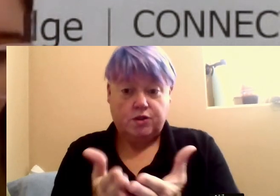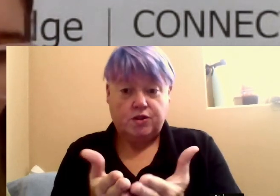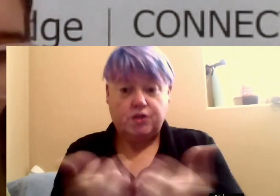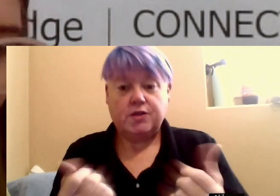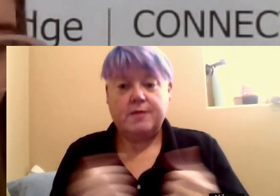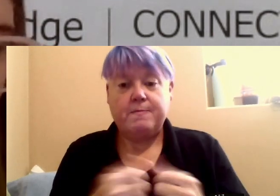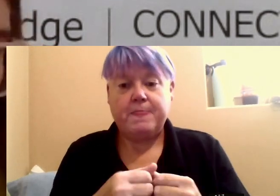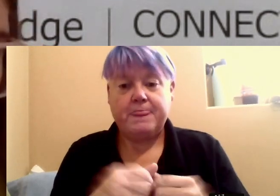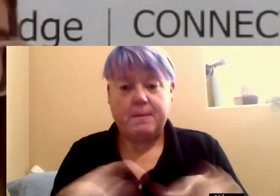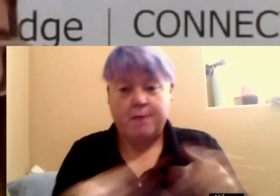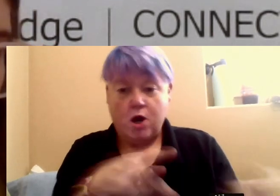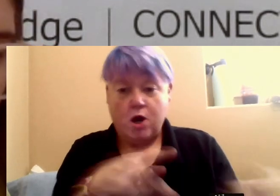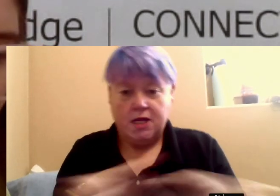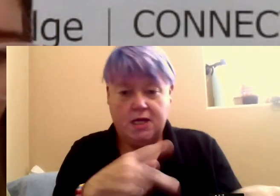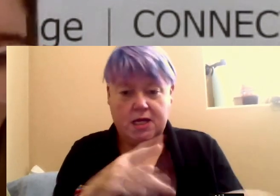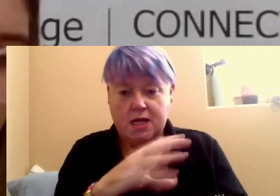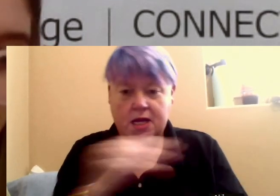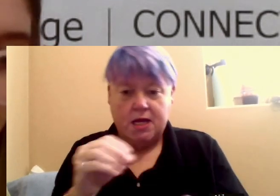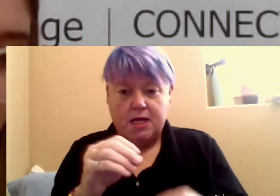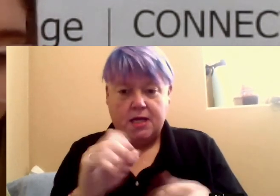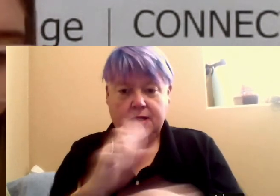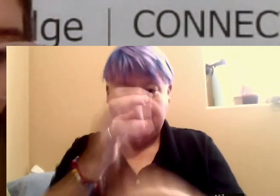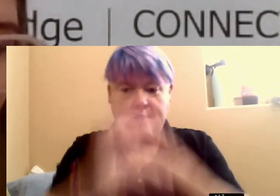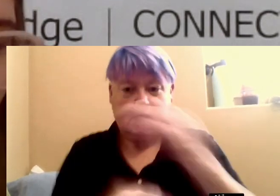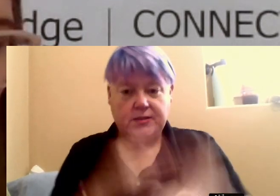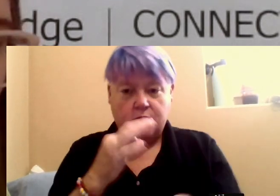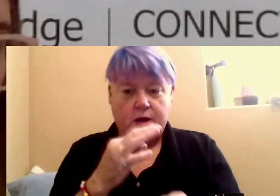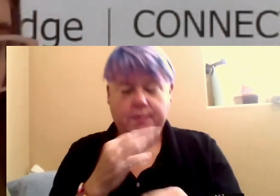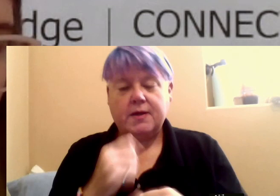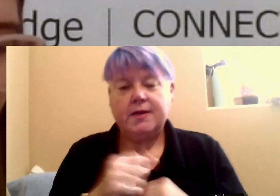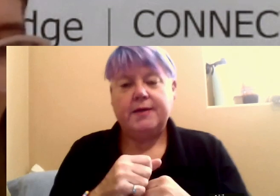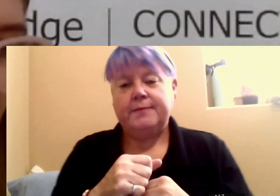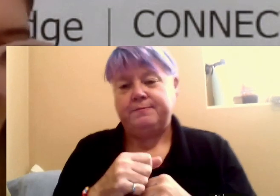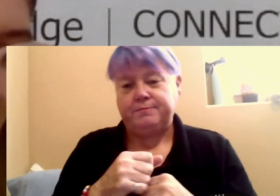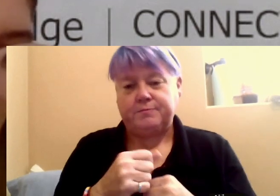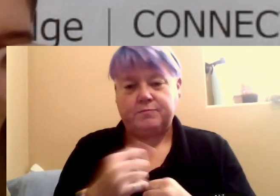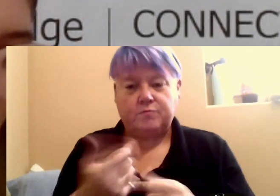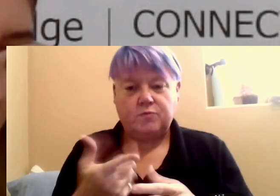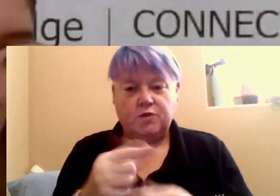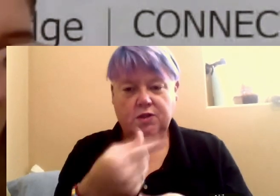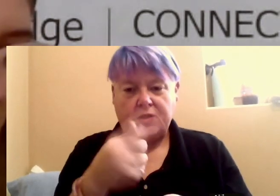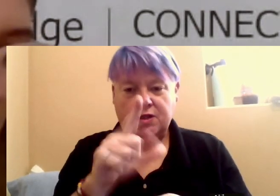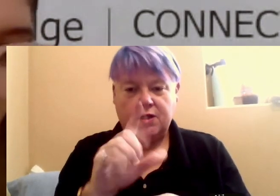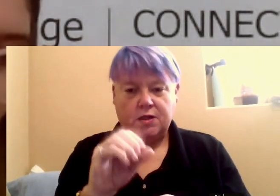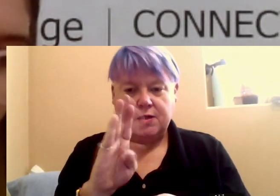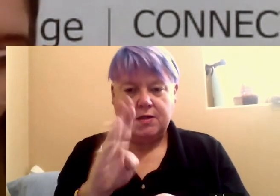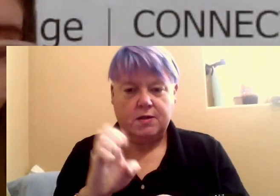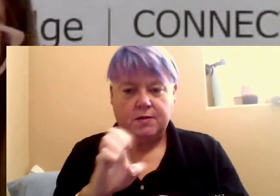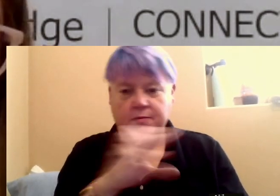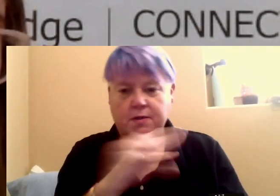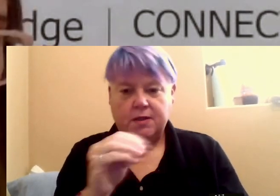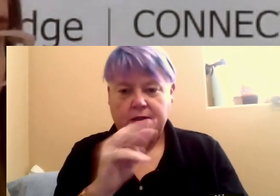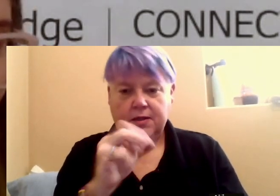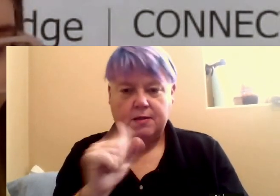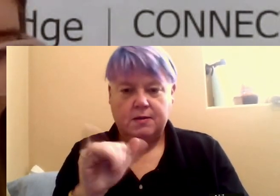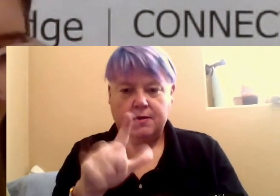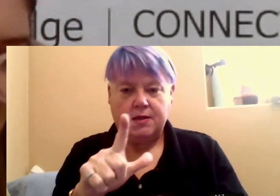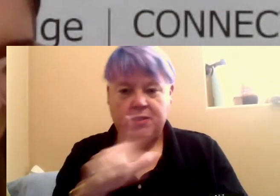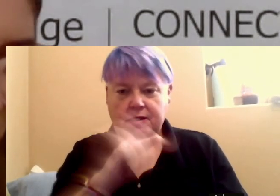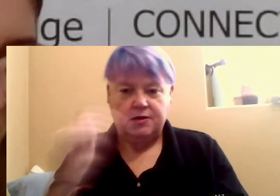The Party and The Swap, which was an instant #1 Globe and Mail and #1 Toronto Star